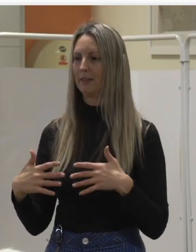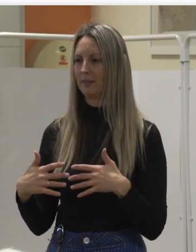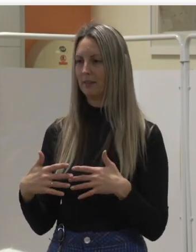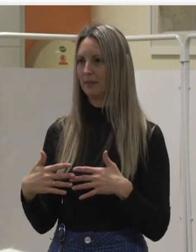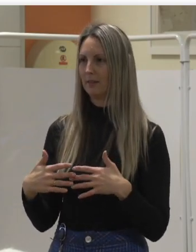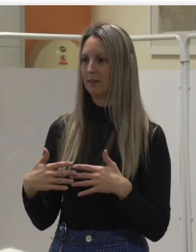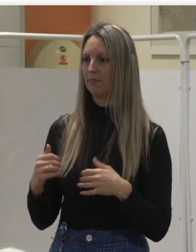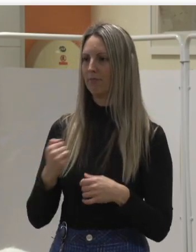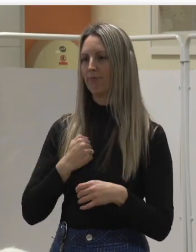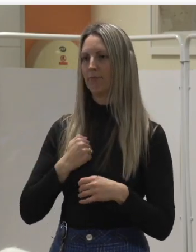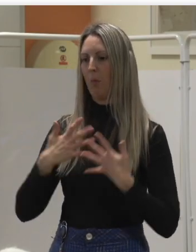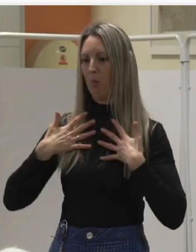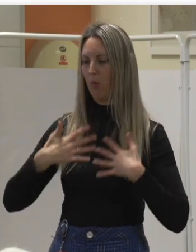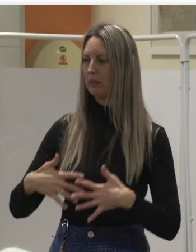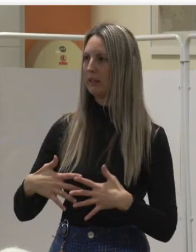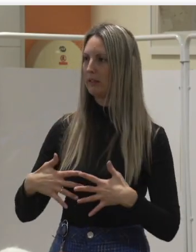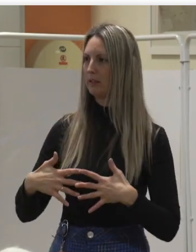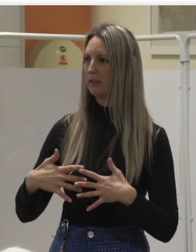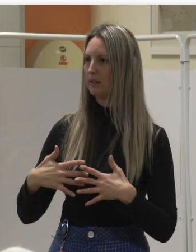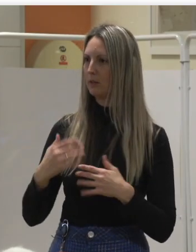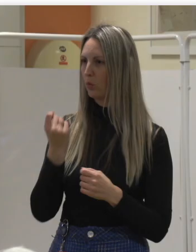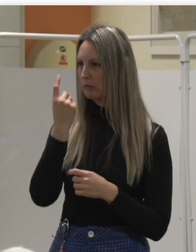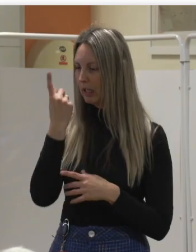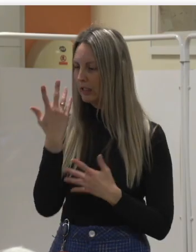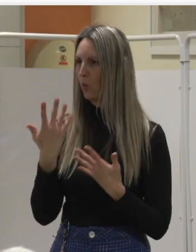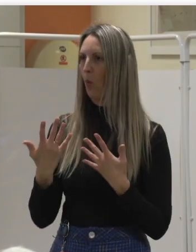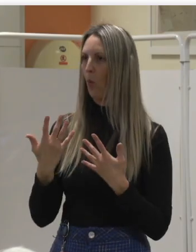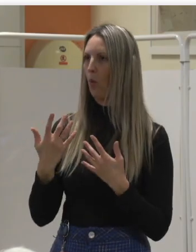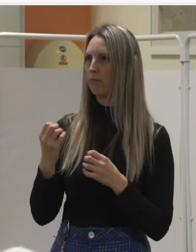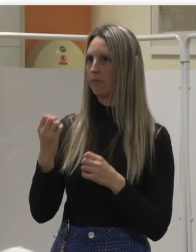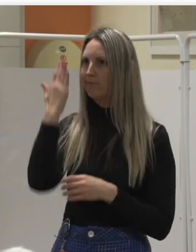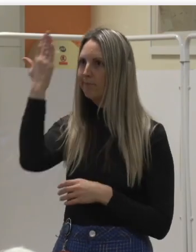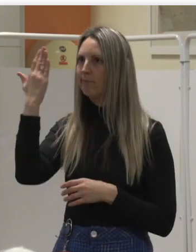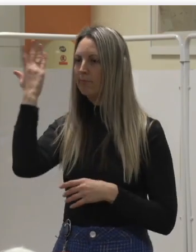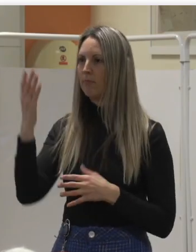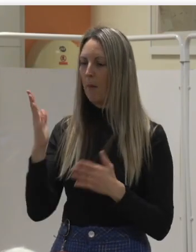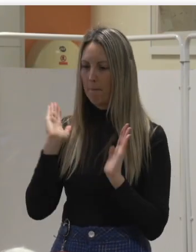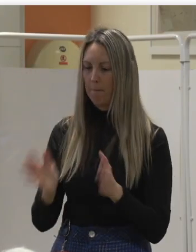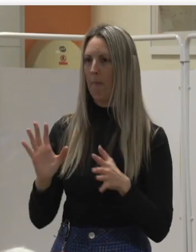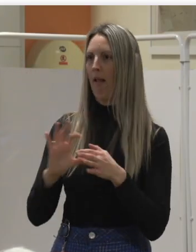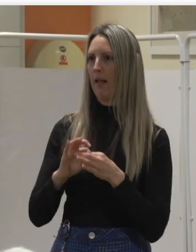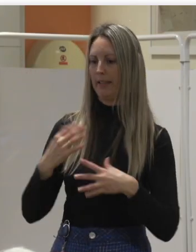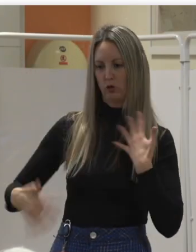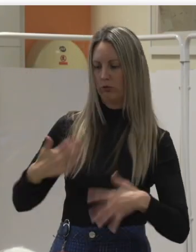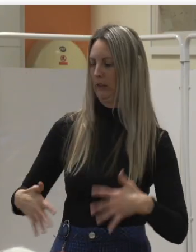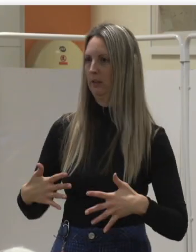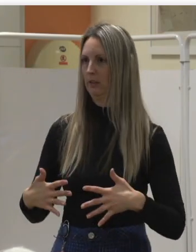we imagine that, or we understand that it is due to some injury. And when there is injury, to minimize the injury or